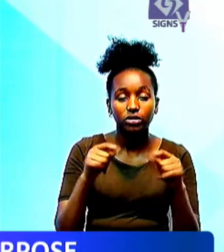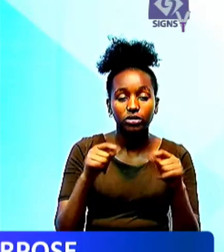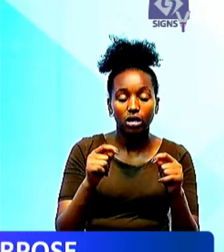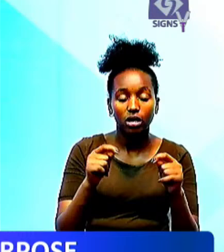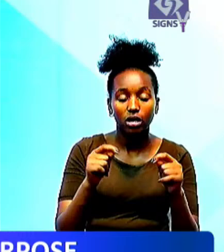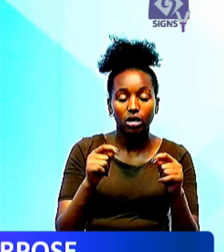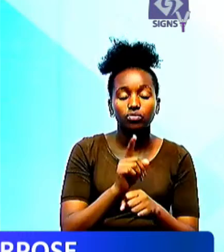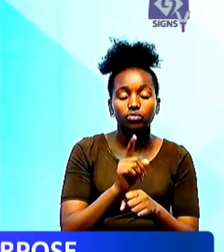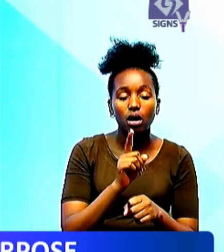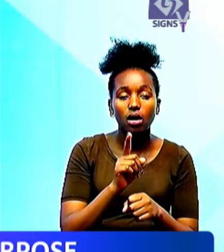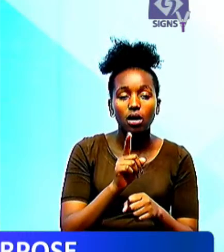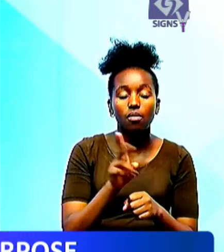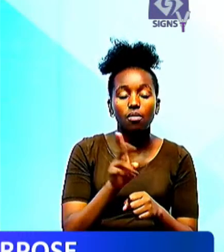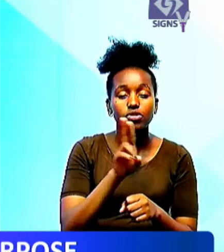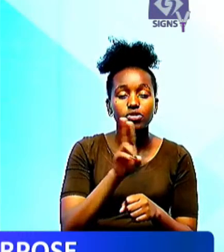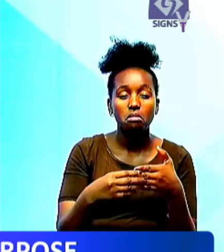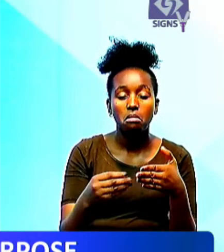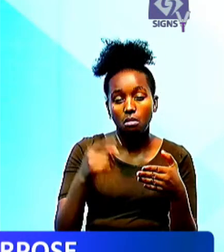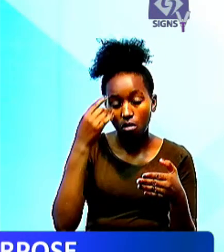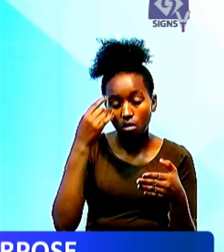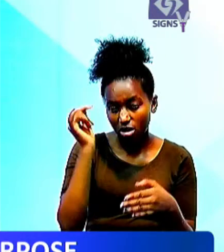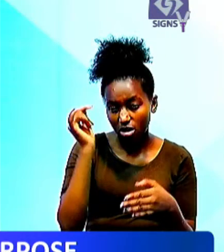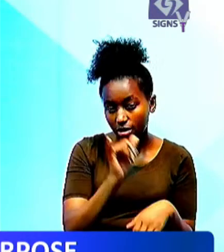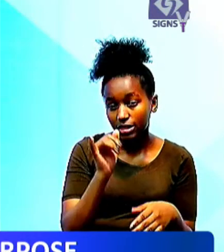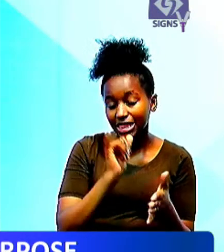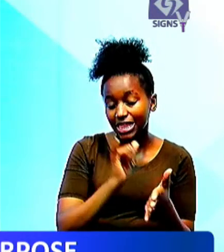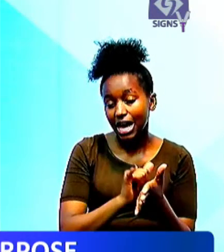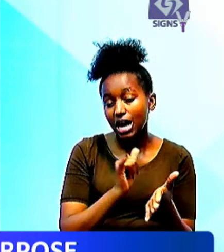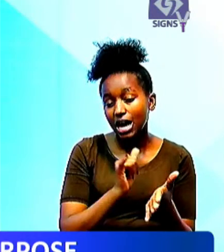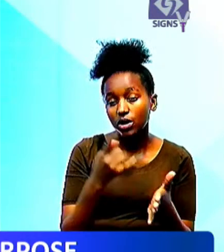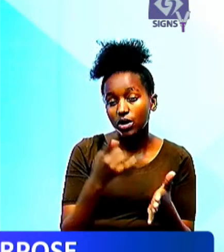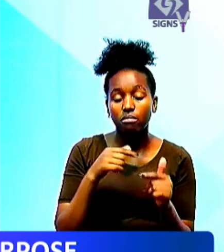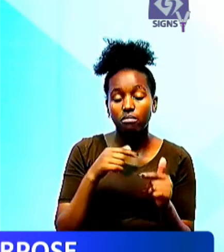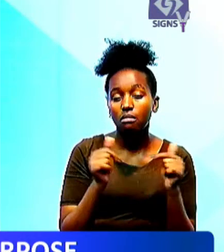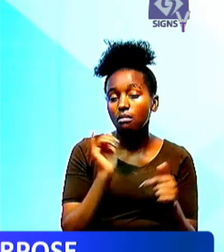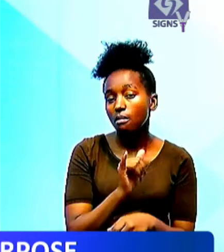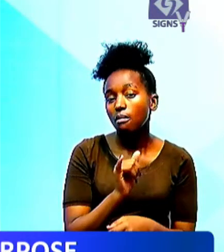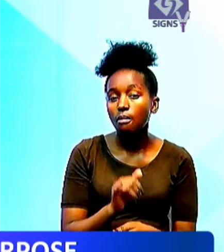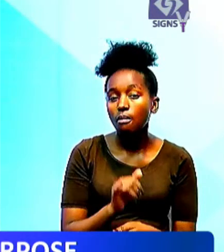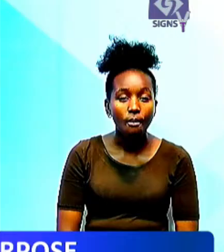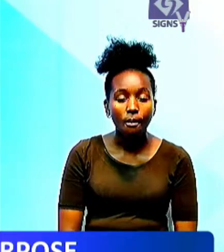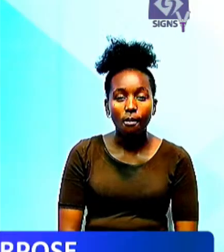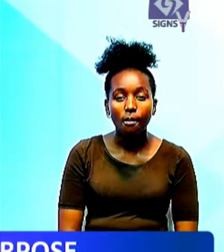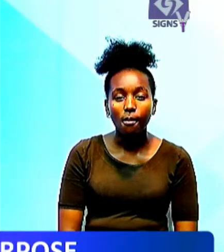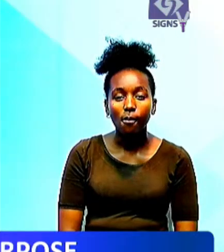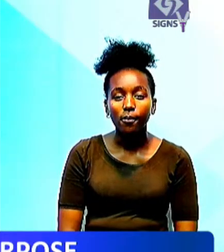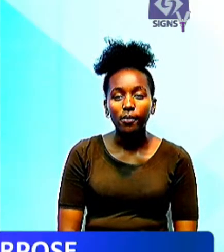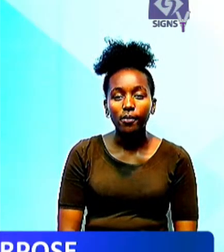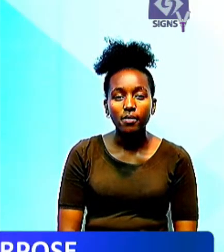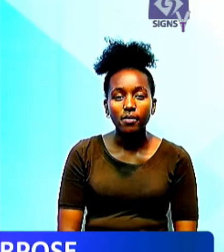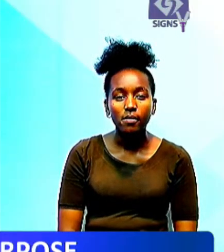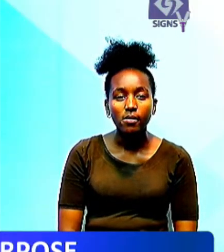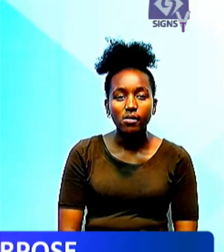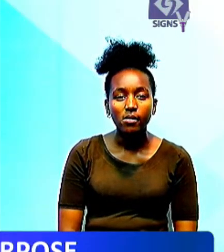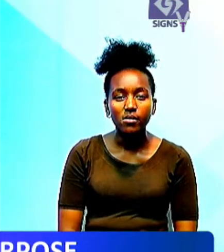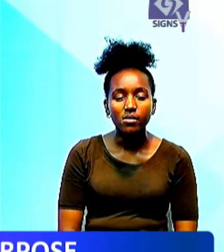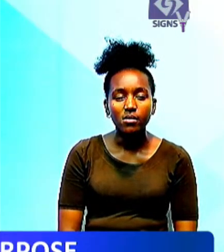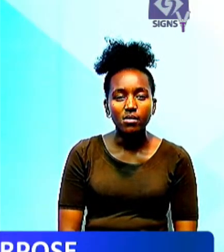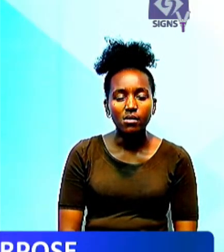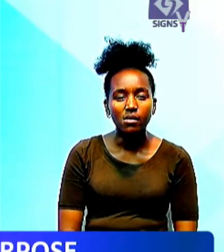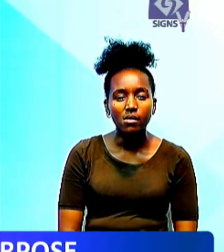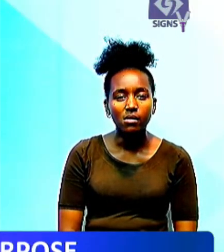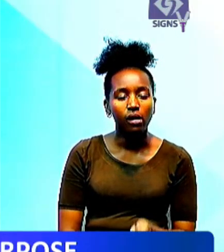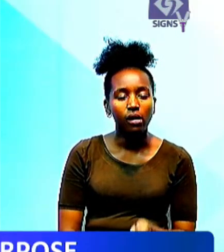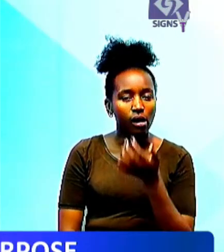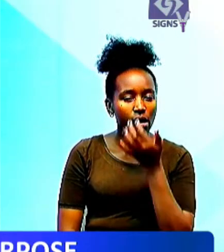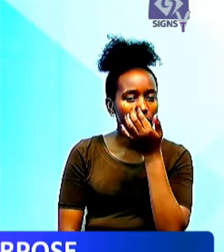our reserves went up, and that's what we stabilized. We had gone to 162, 167 versus Kenya shillings versus $1. So